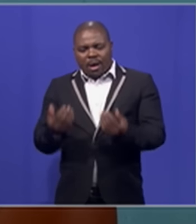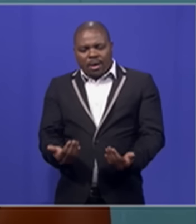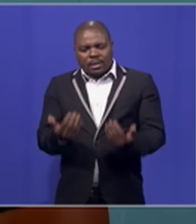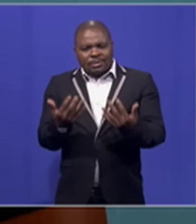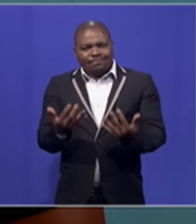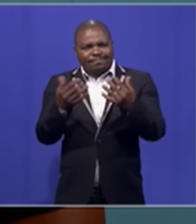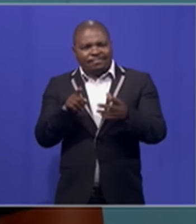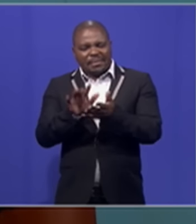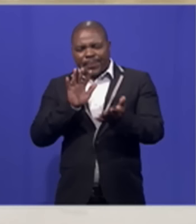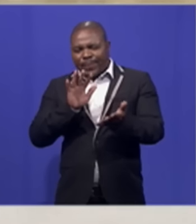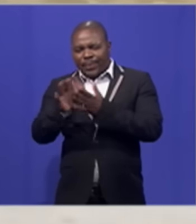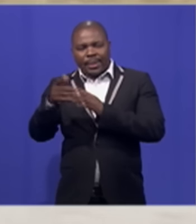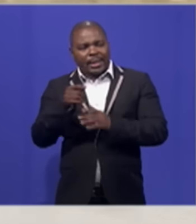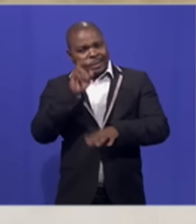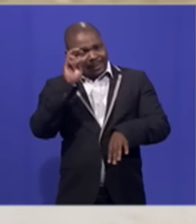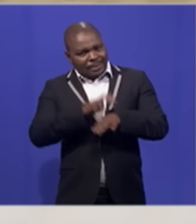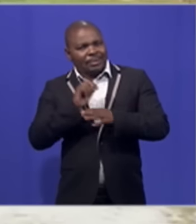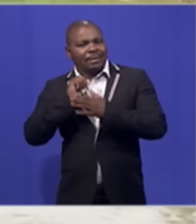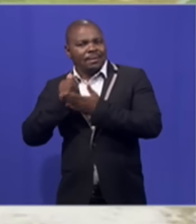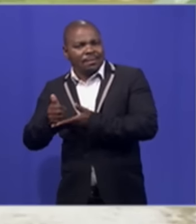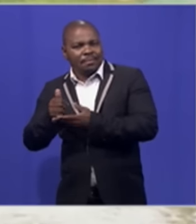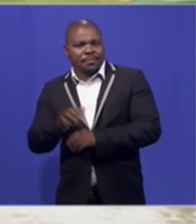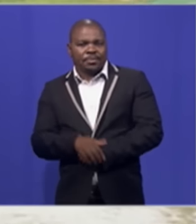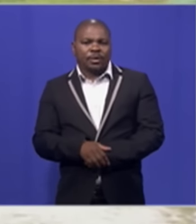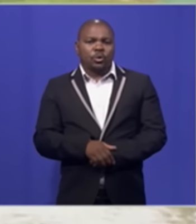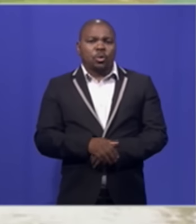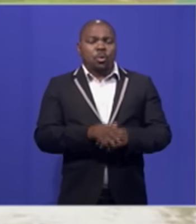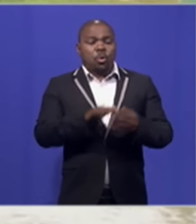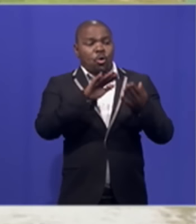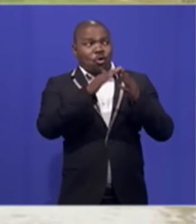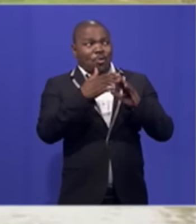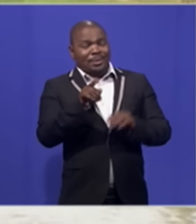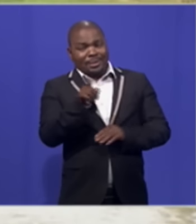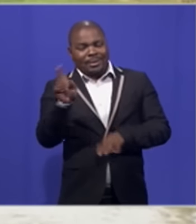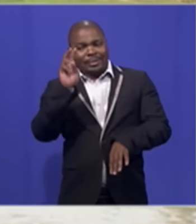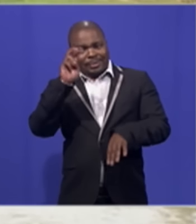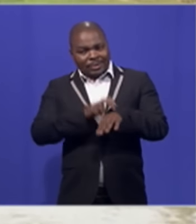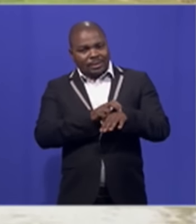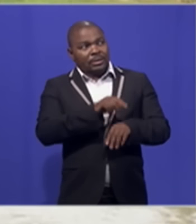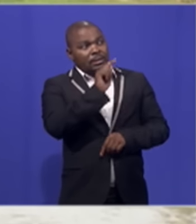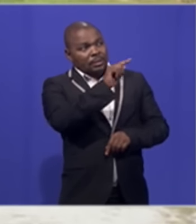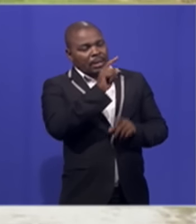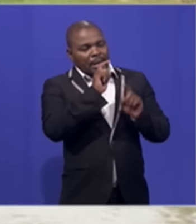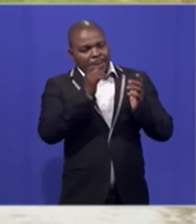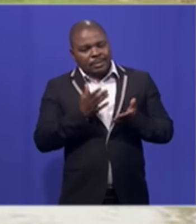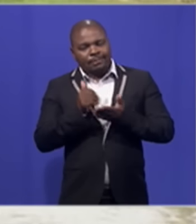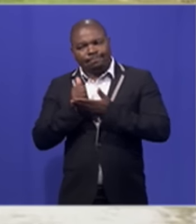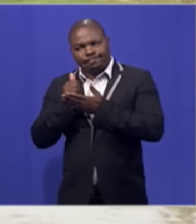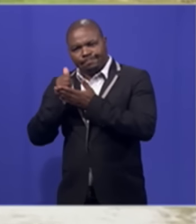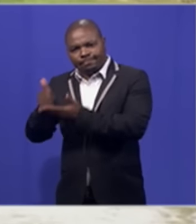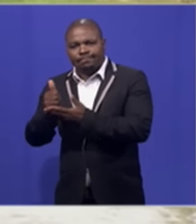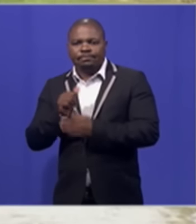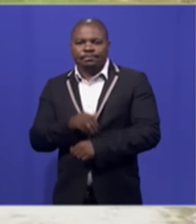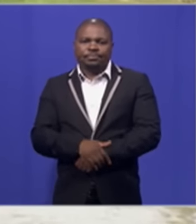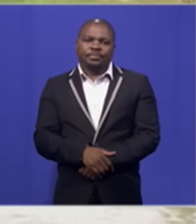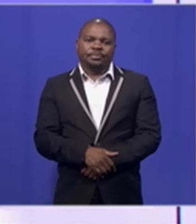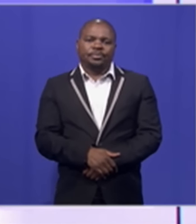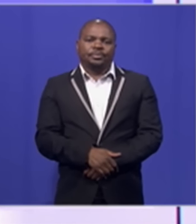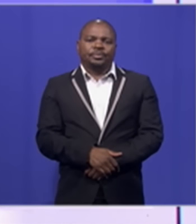kopa thuso. Baahi ba ntse ba lebelletse ho thuswa ke ba ditshebeletso tsa tshohanyetso.